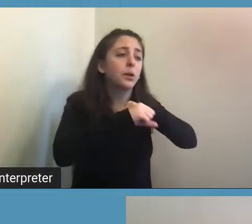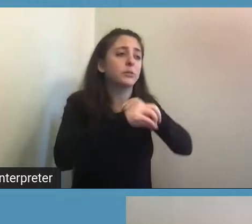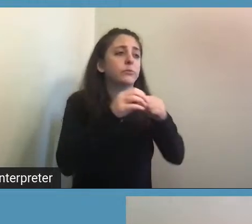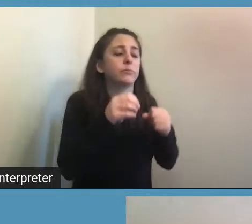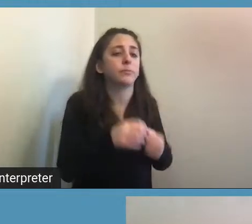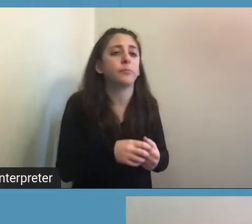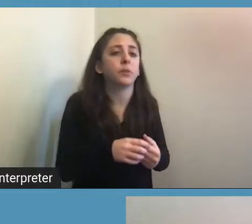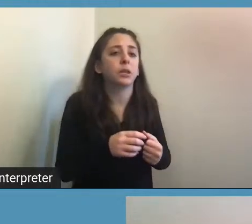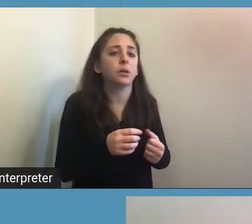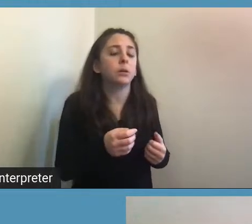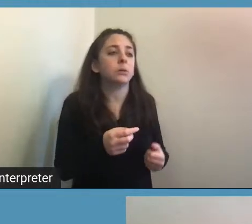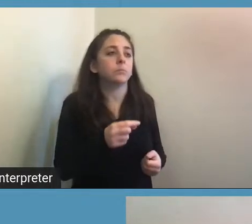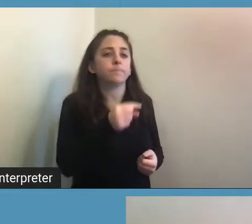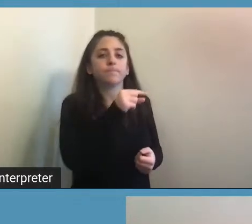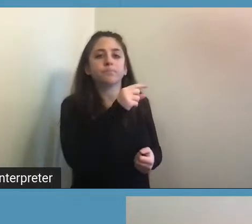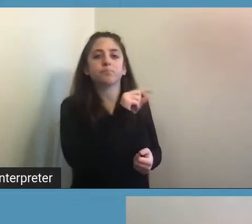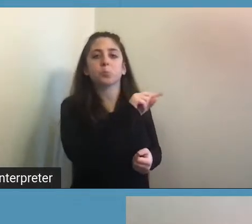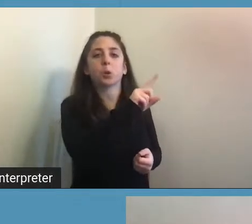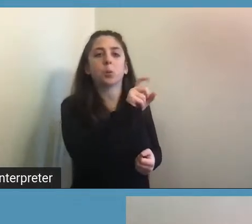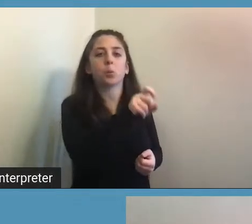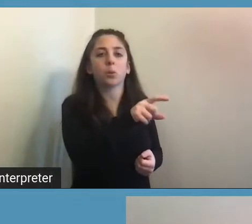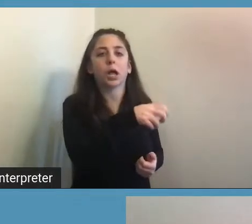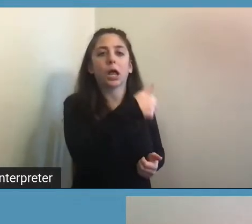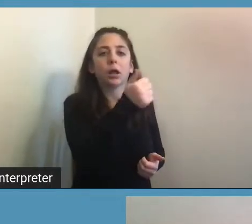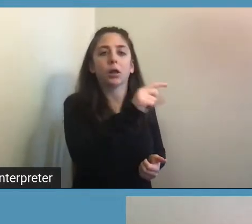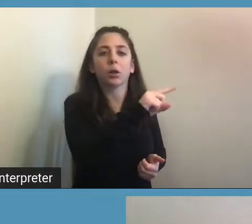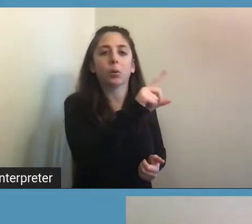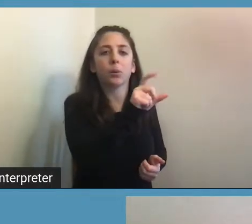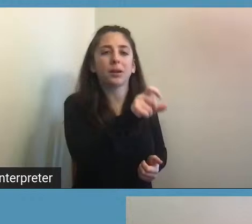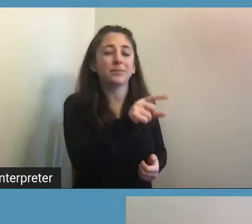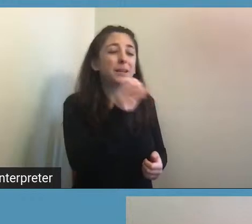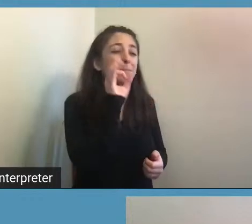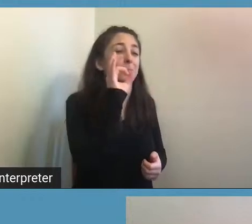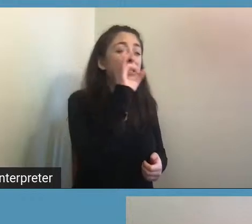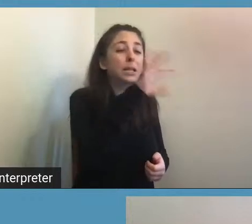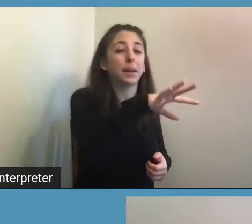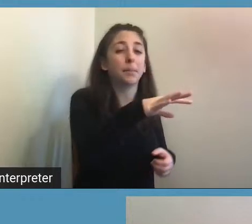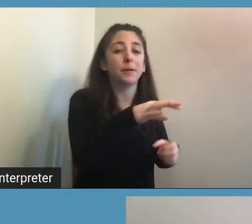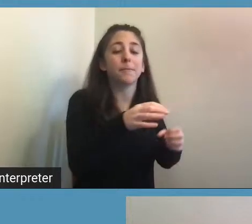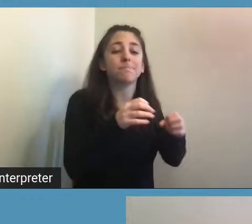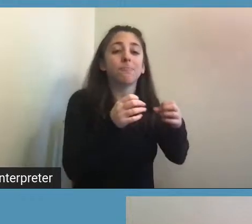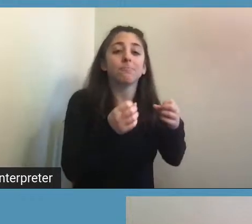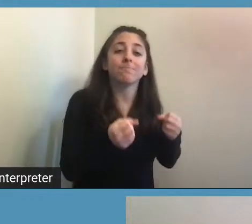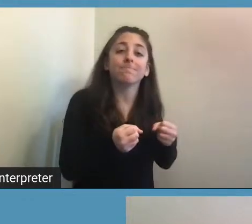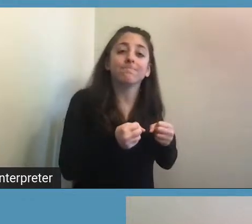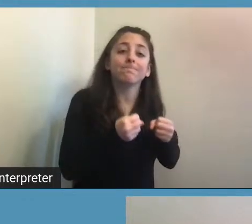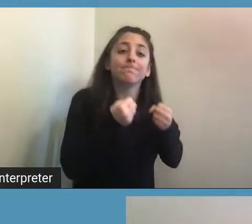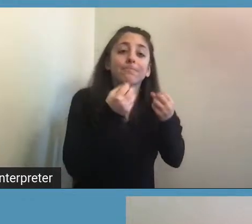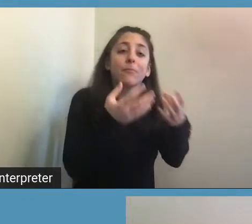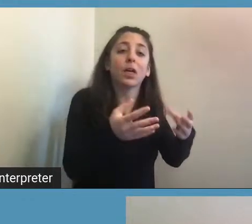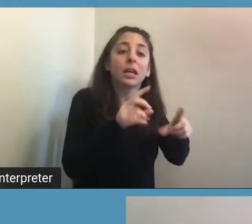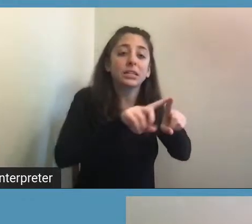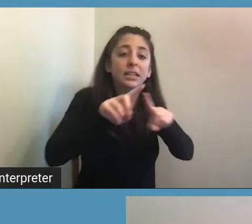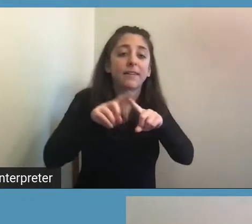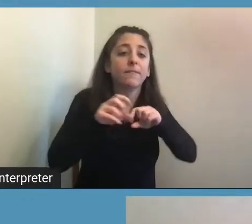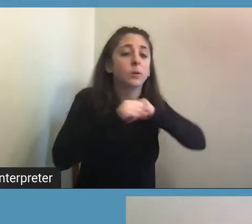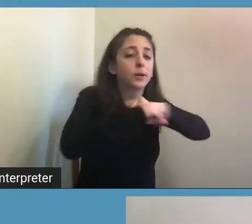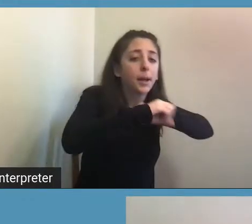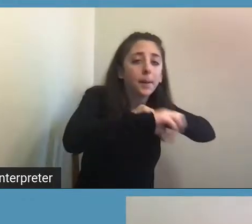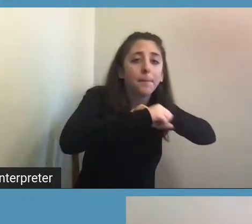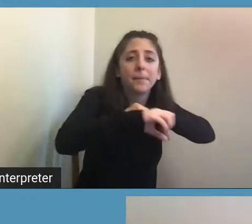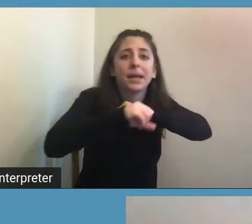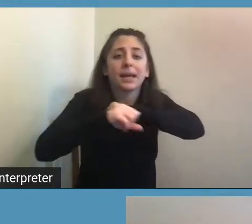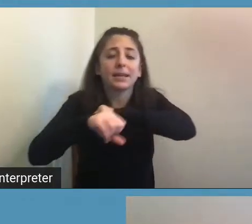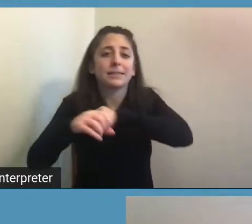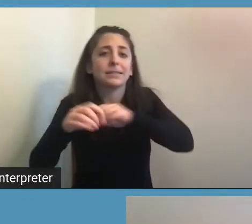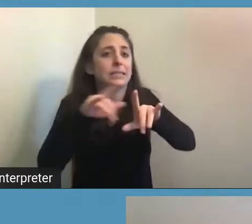in. Do you have any tips for juggling multiple campaigns at one time? Yes, I mean, I think